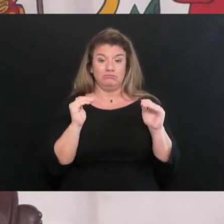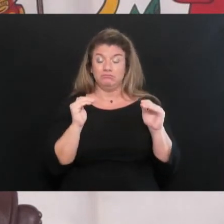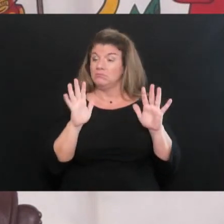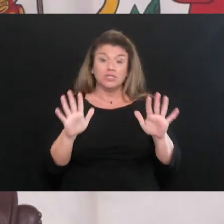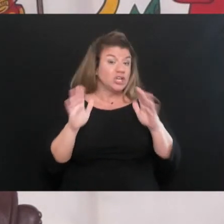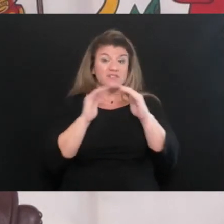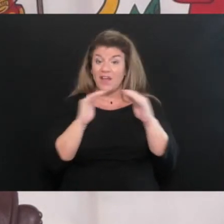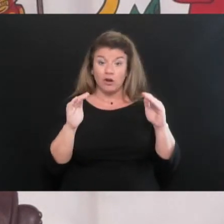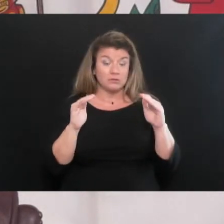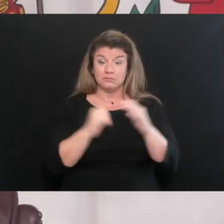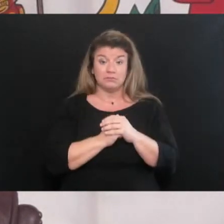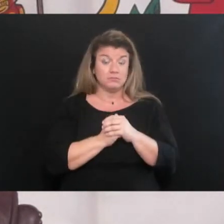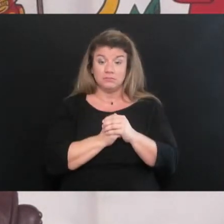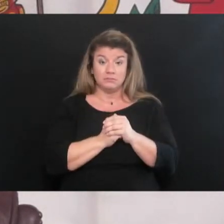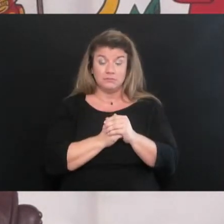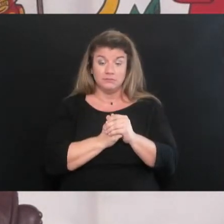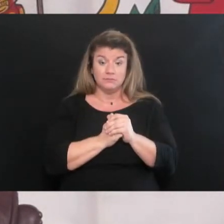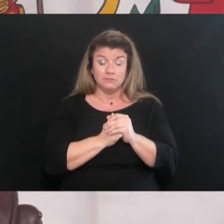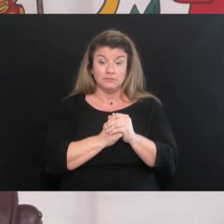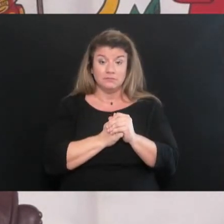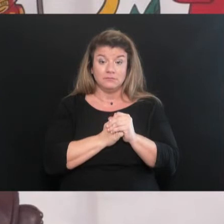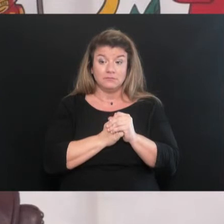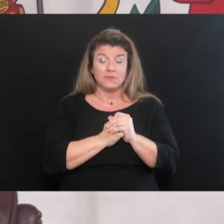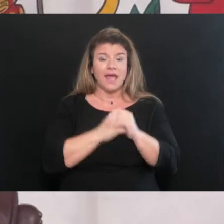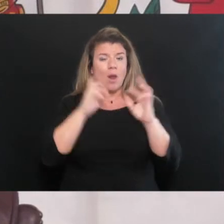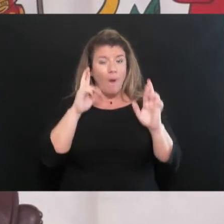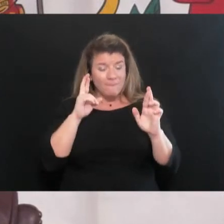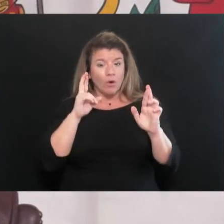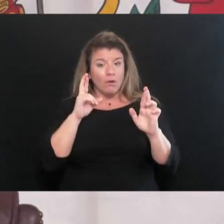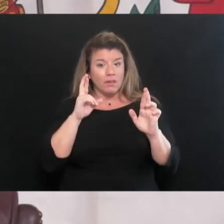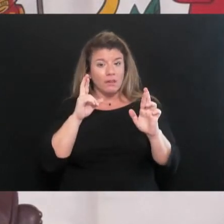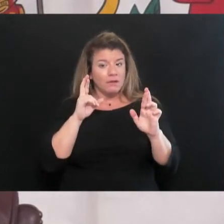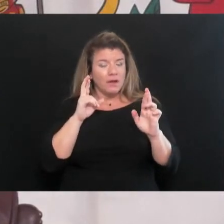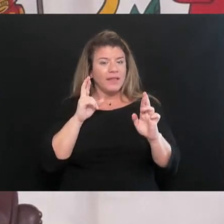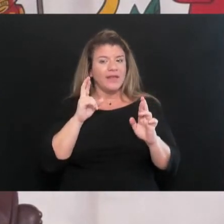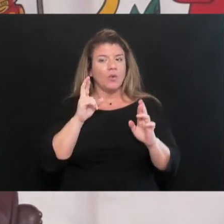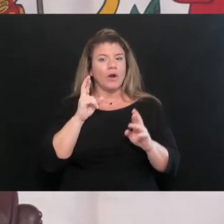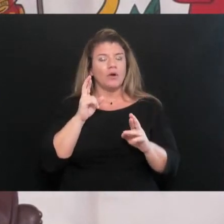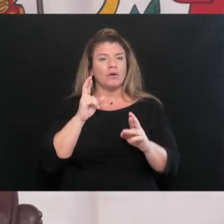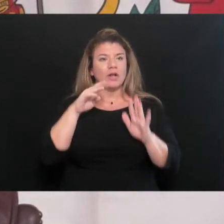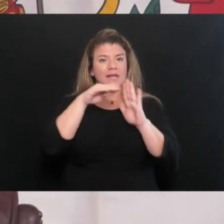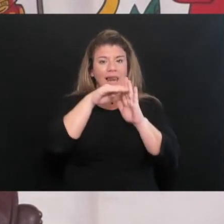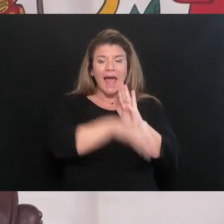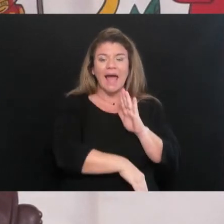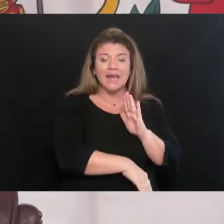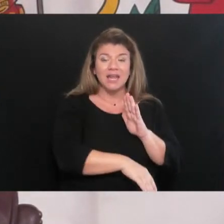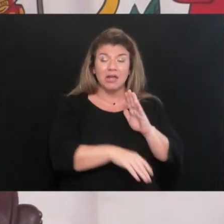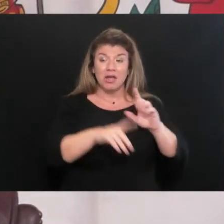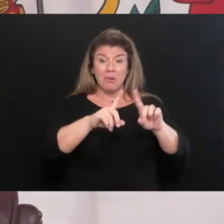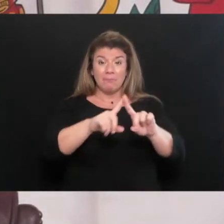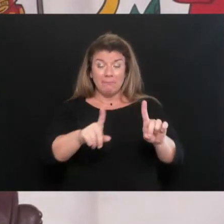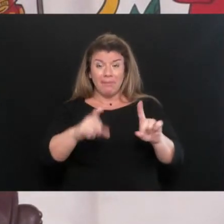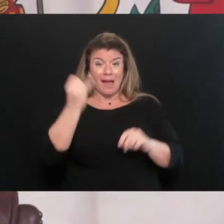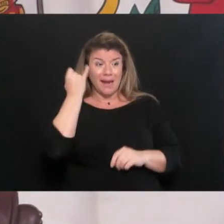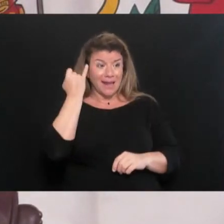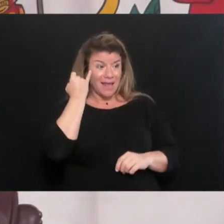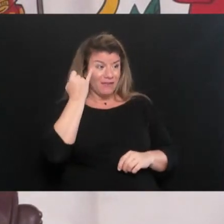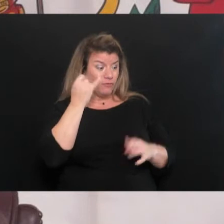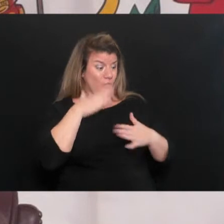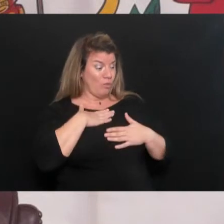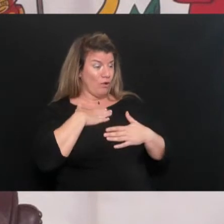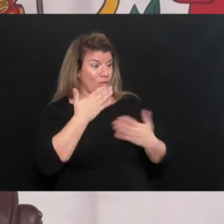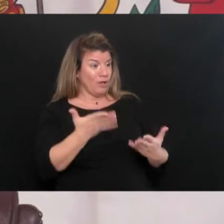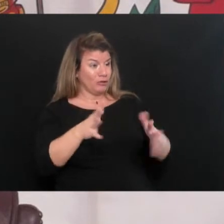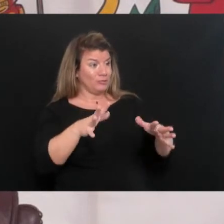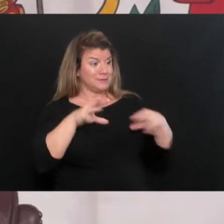fair, and very, very hopeful that we are on a decline. But if we're willing to accept the